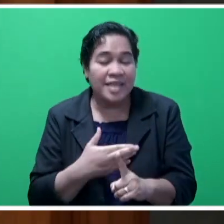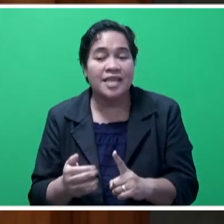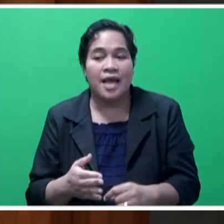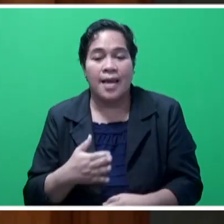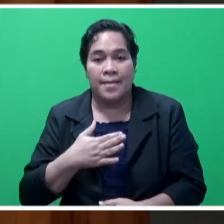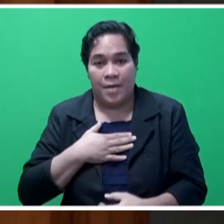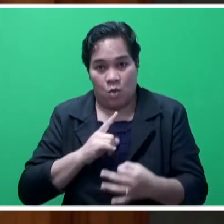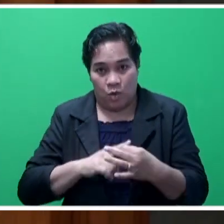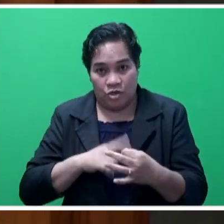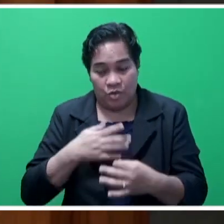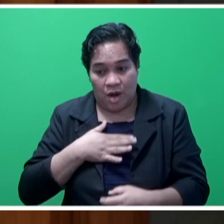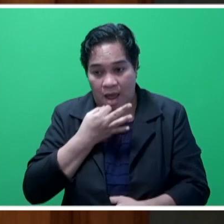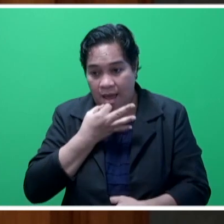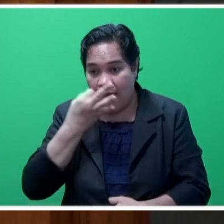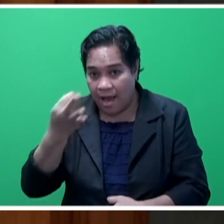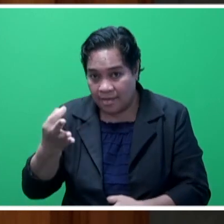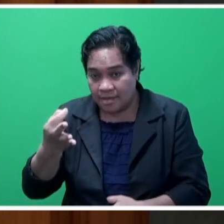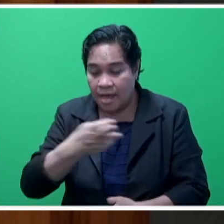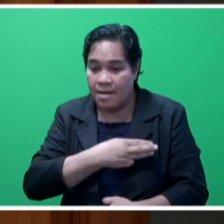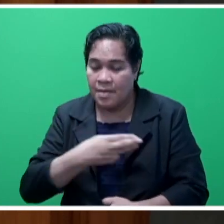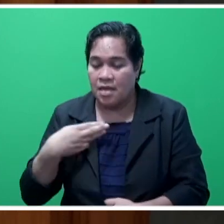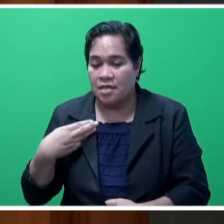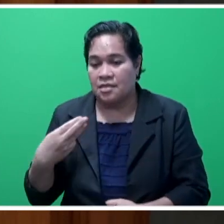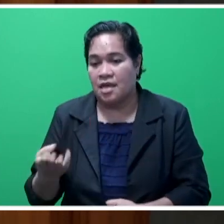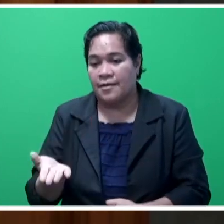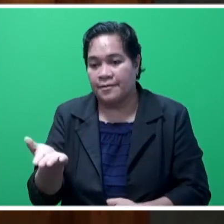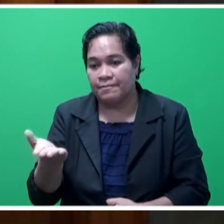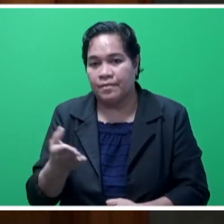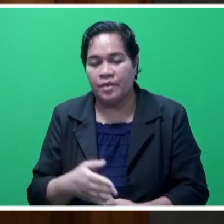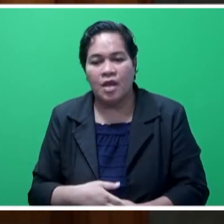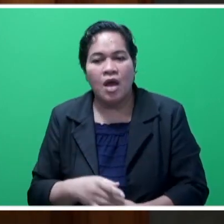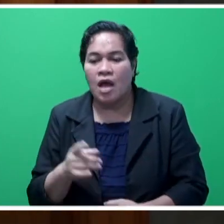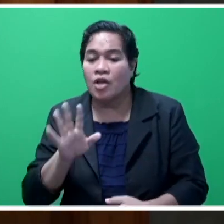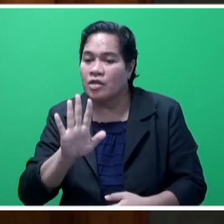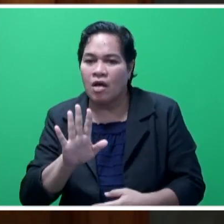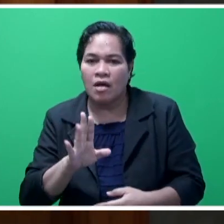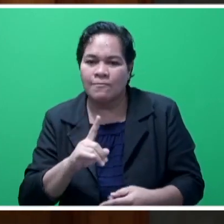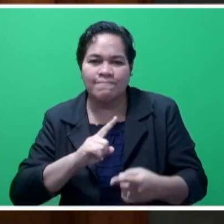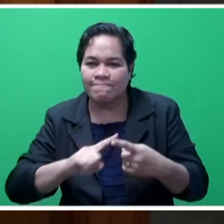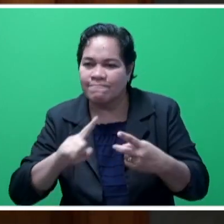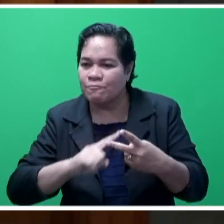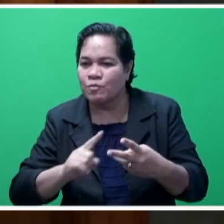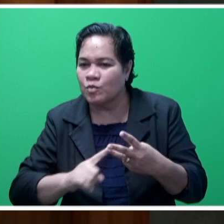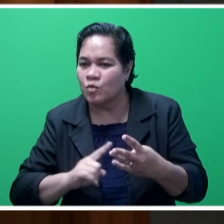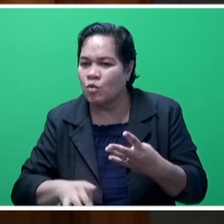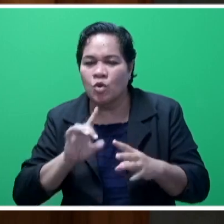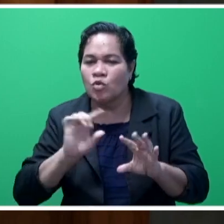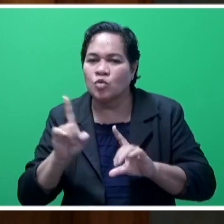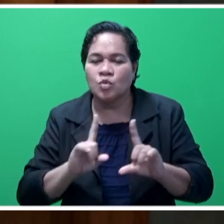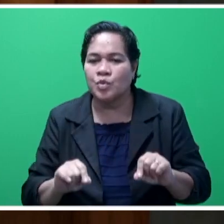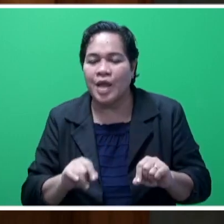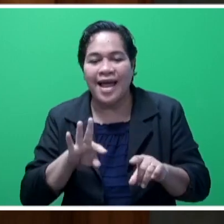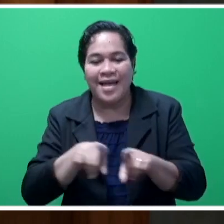My question to the Minister is about the steps that have been taken or programs in place